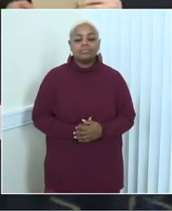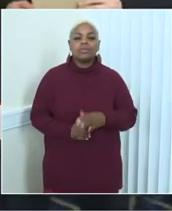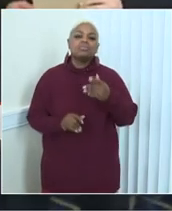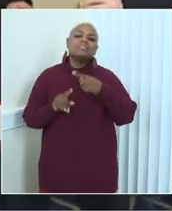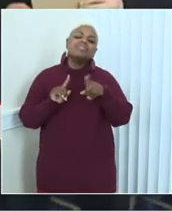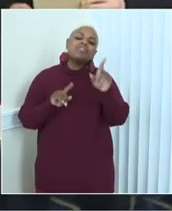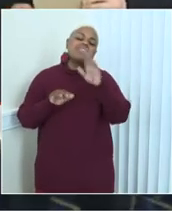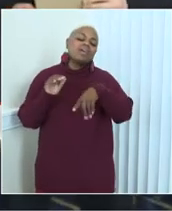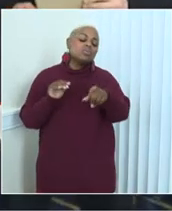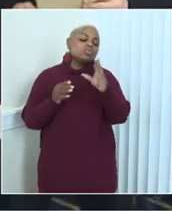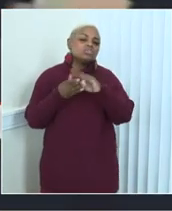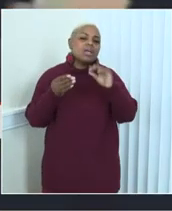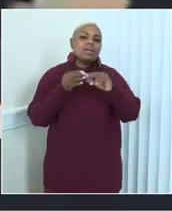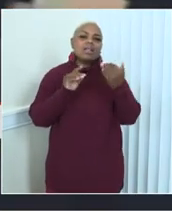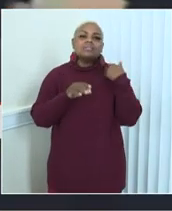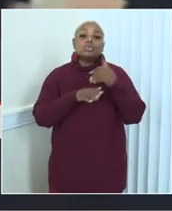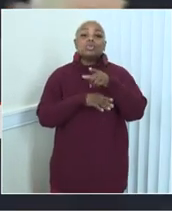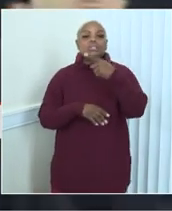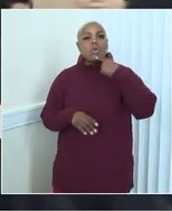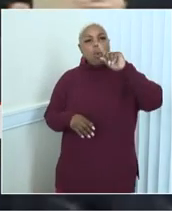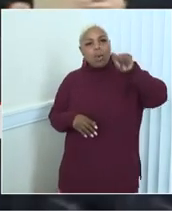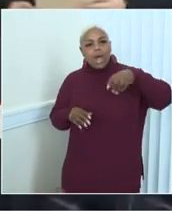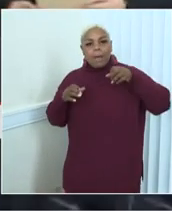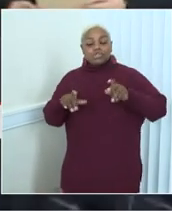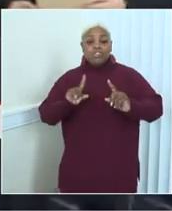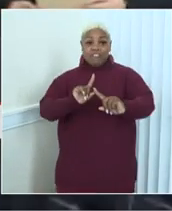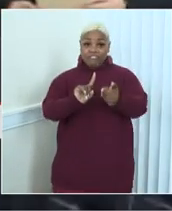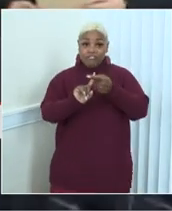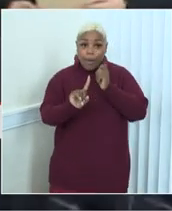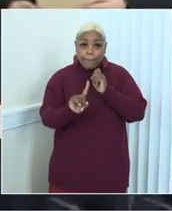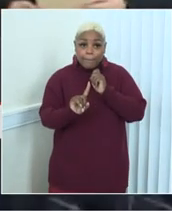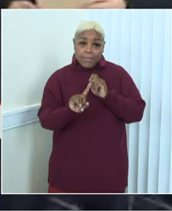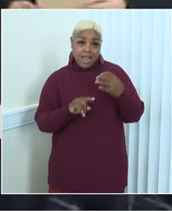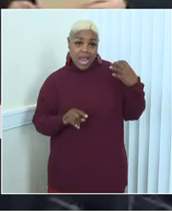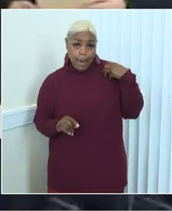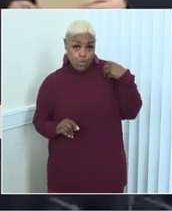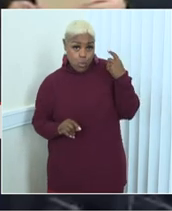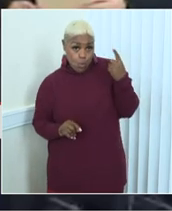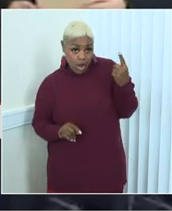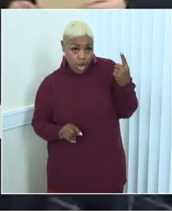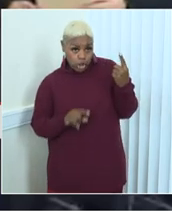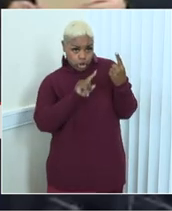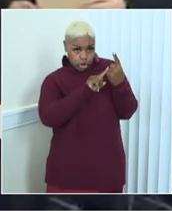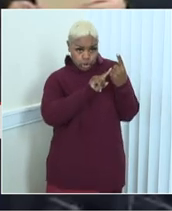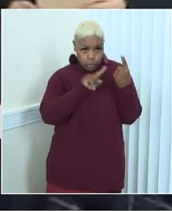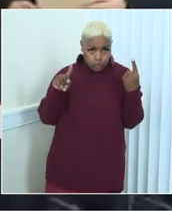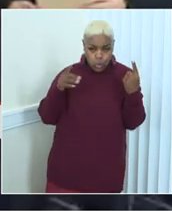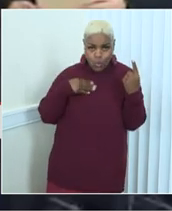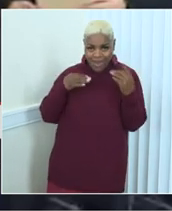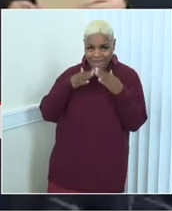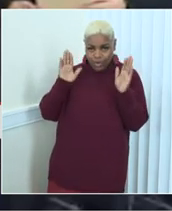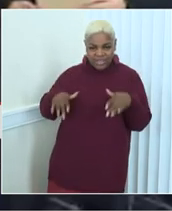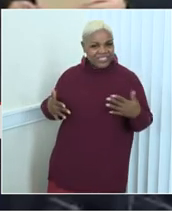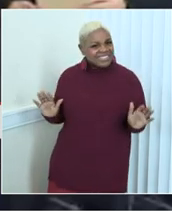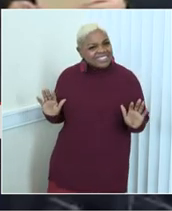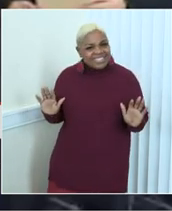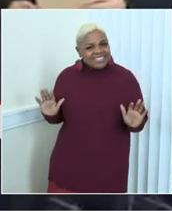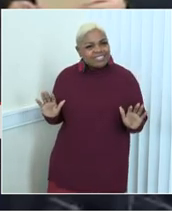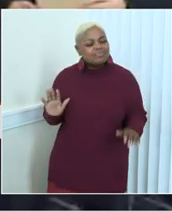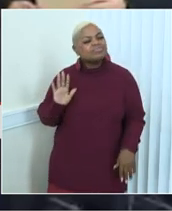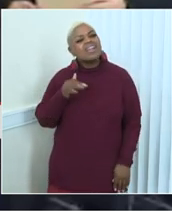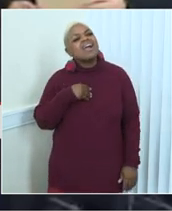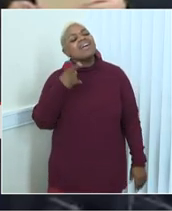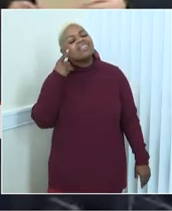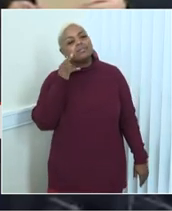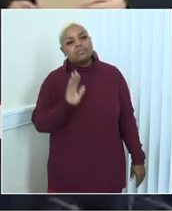were told the only opportunity was from Capital One. Right. And I think what we have, I think, Mark, I think everybody's point that has happened